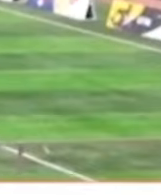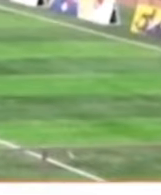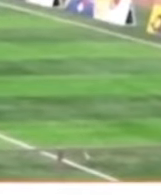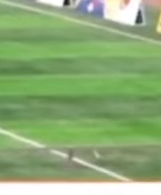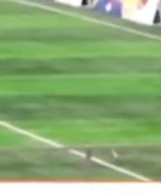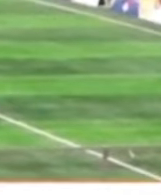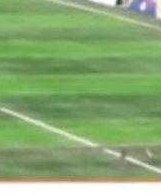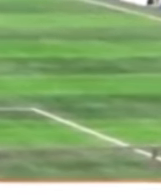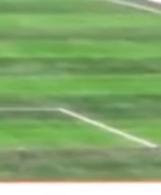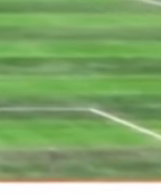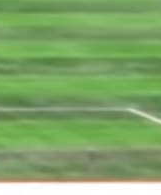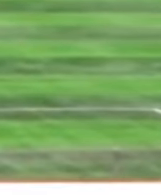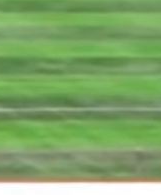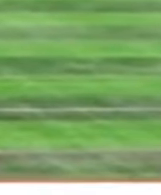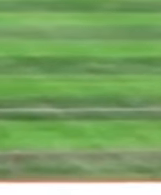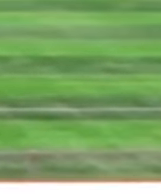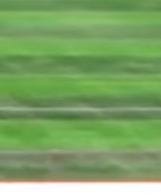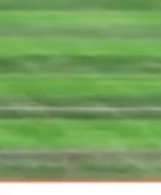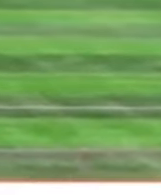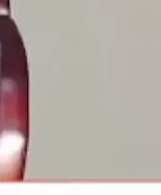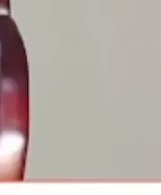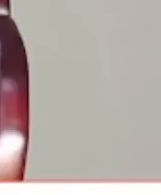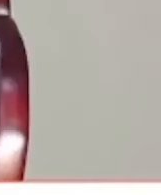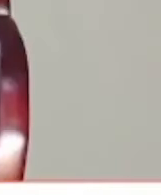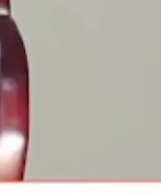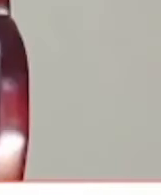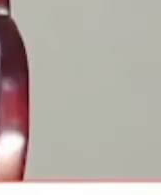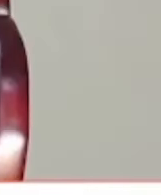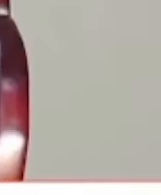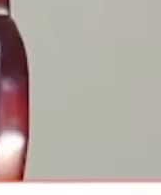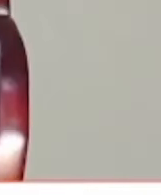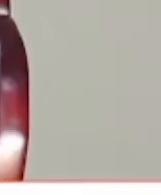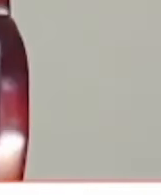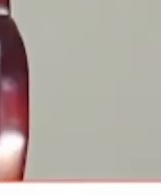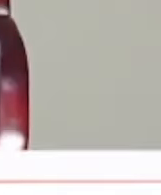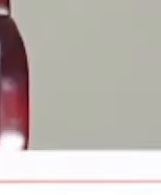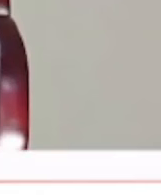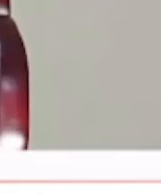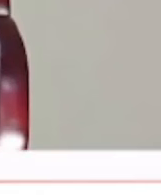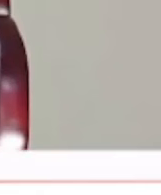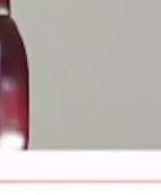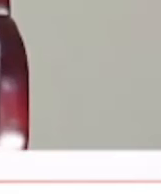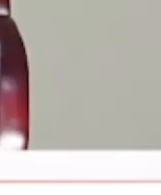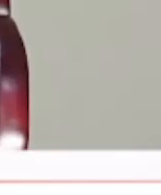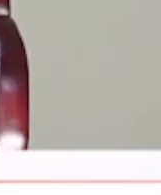It is time we start doing things ourselves.